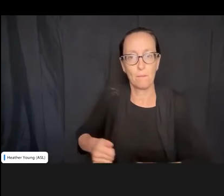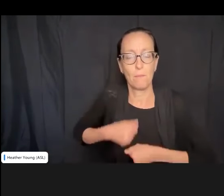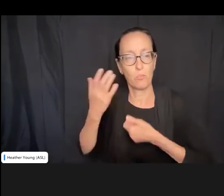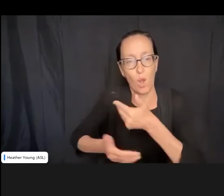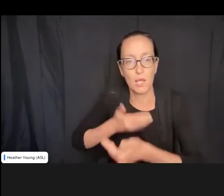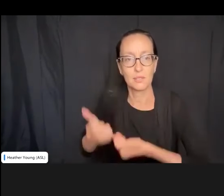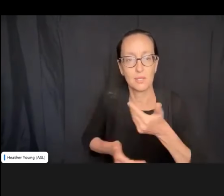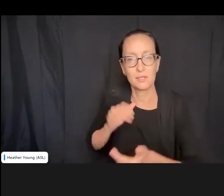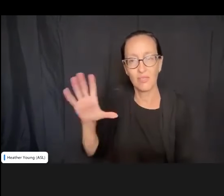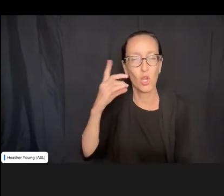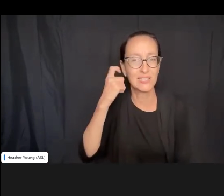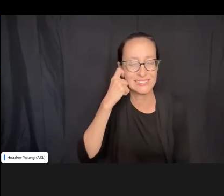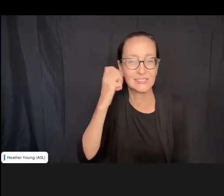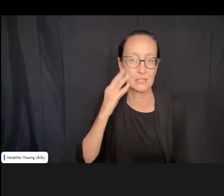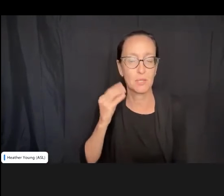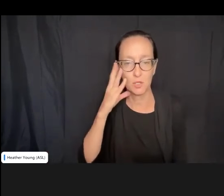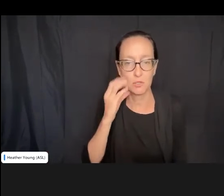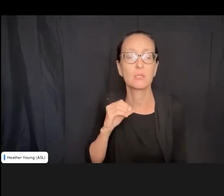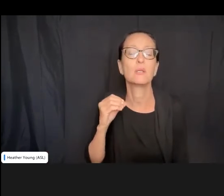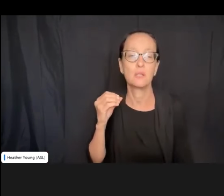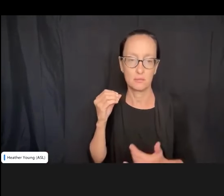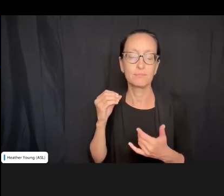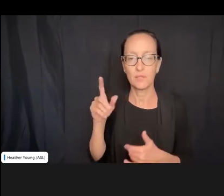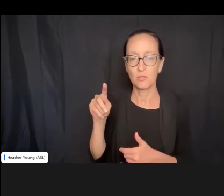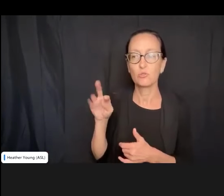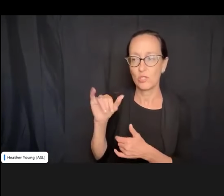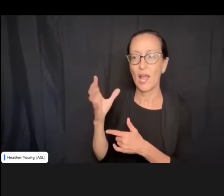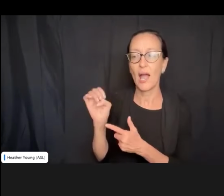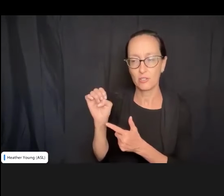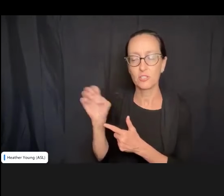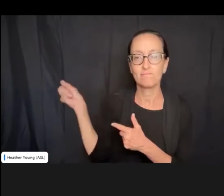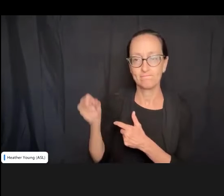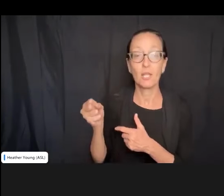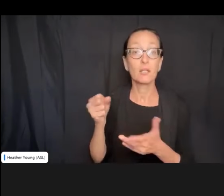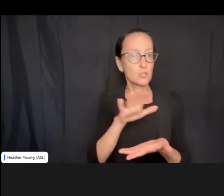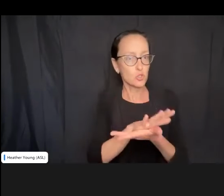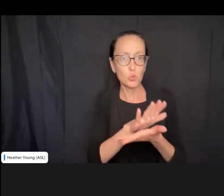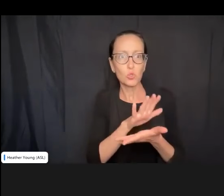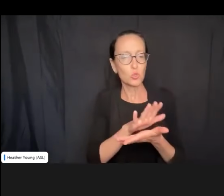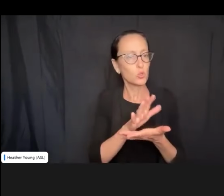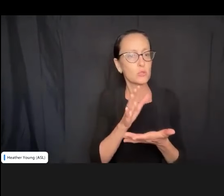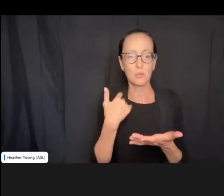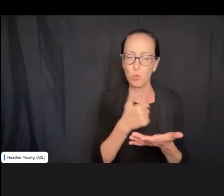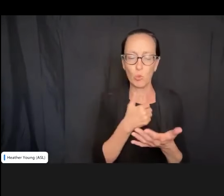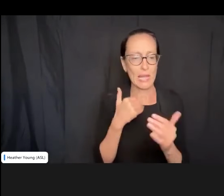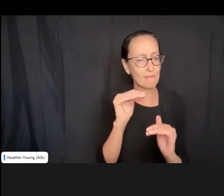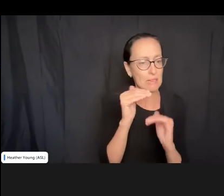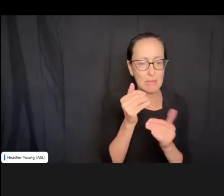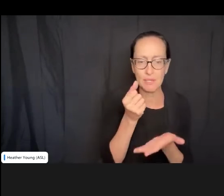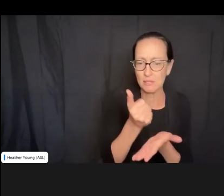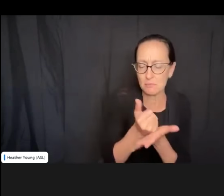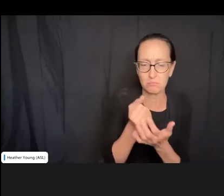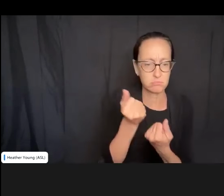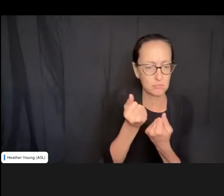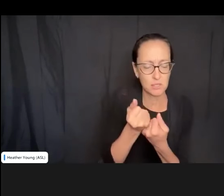triage would fit in. When have we done all that we can do in schools based upon the resources and the supports we have? When do we need to